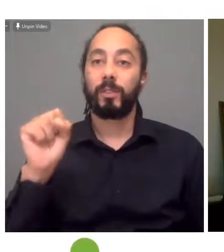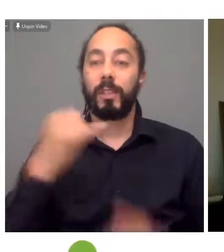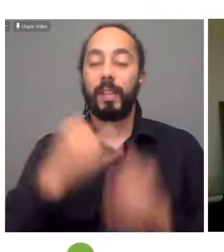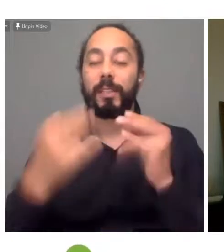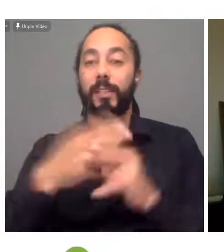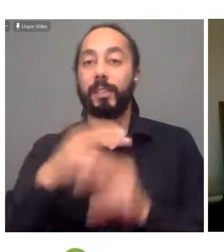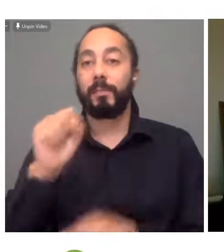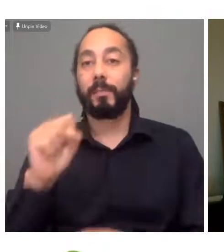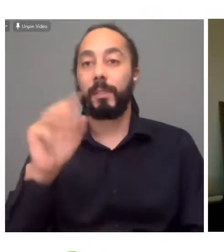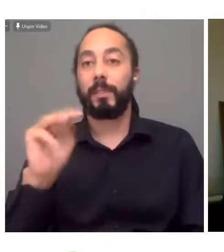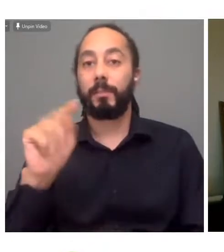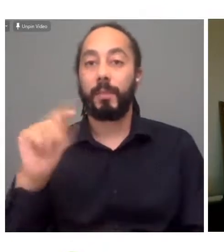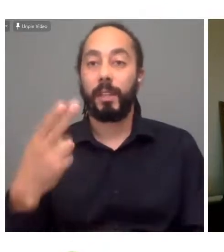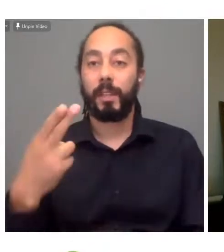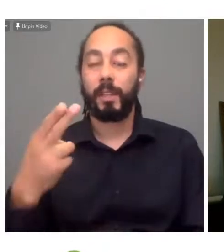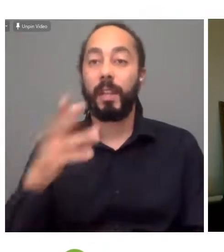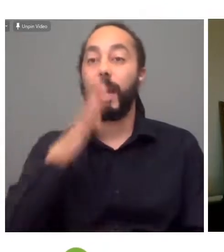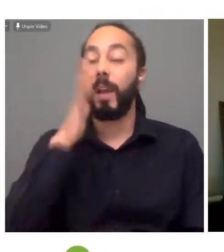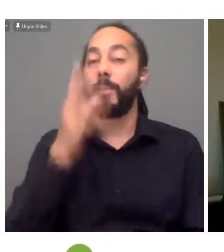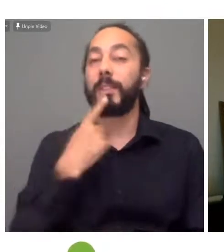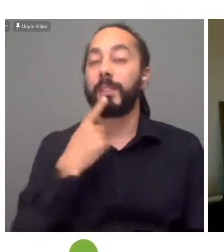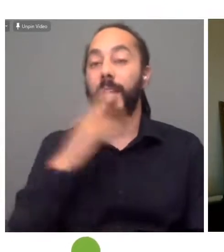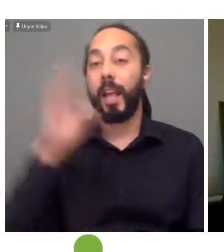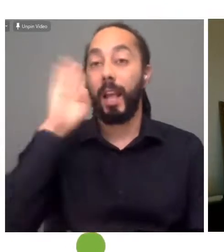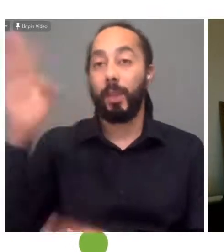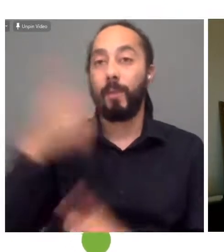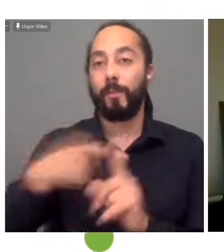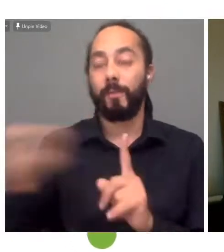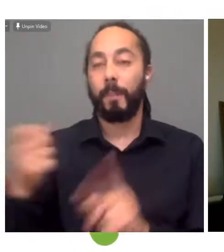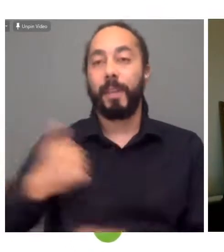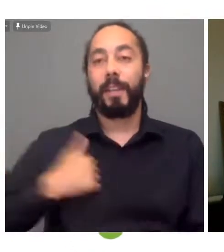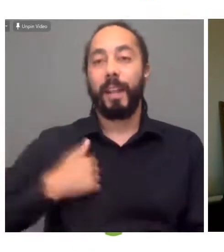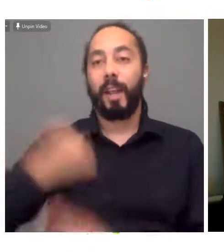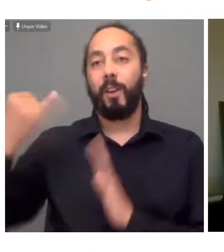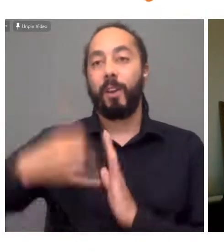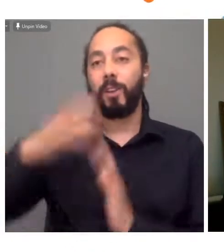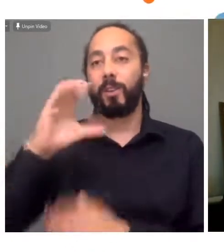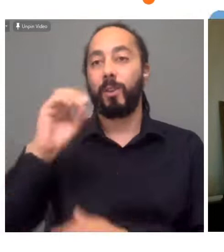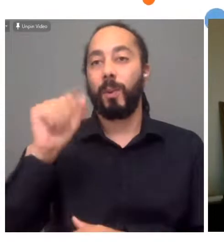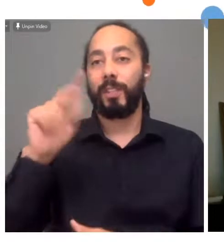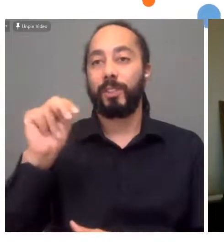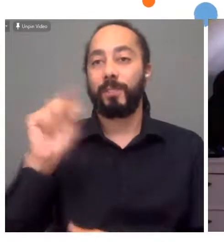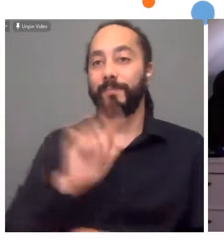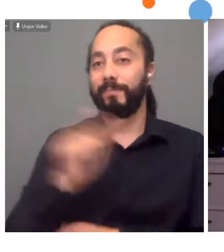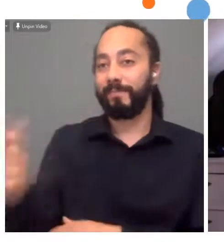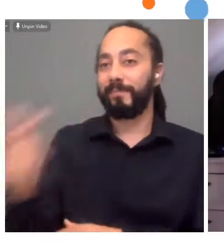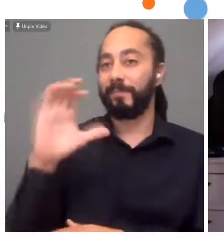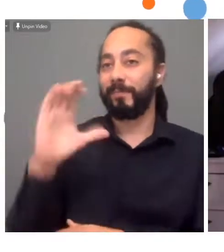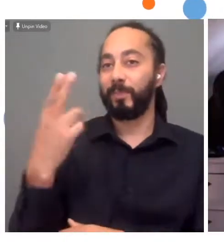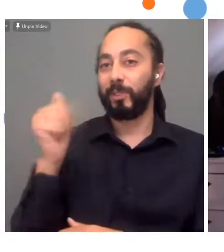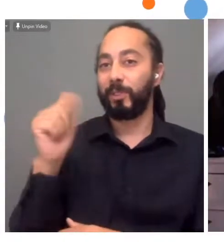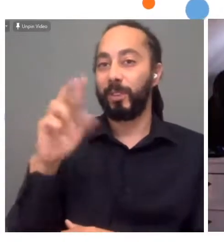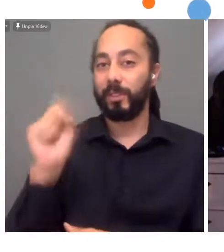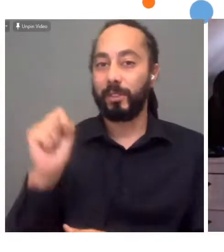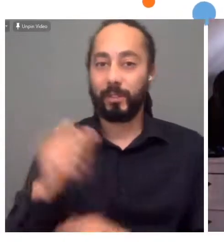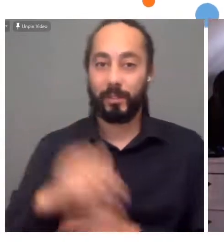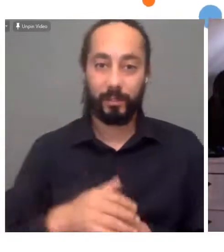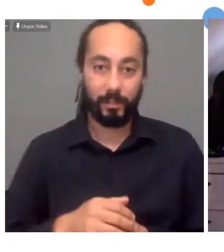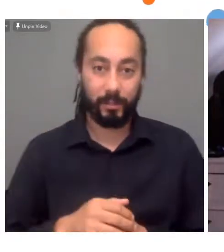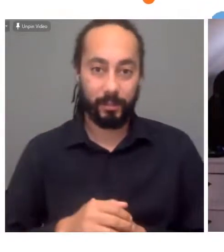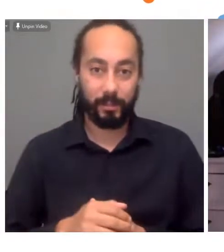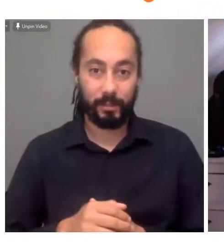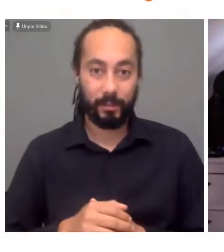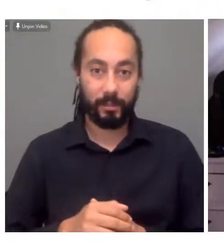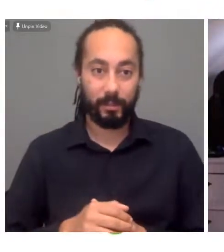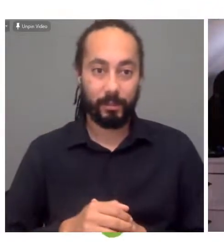saying hello on behalf of the Canadian Arts Coalition. So over to you, Charles. Thank you, Nicole, and welcome everyone